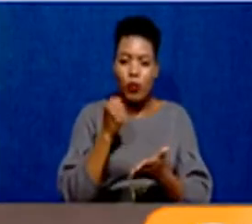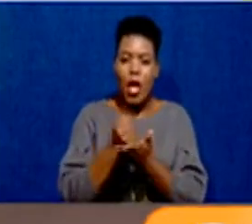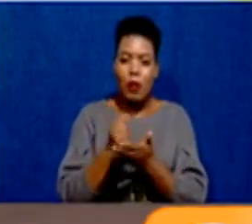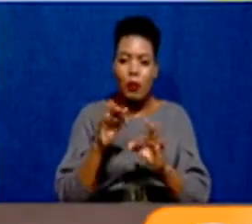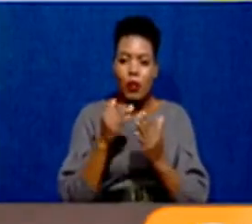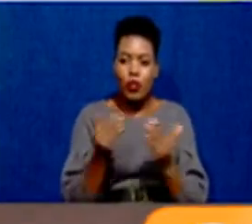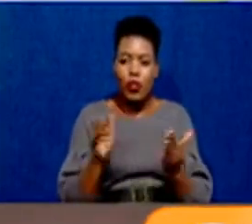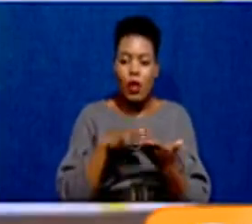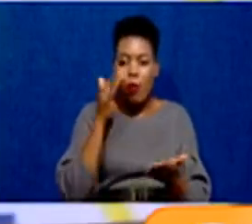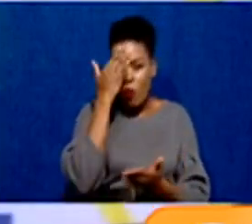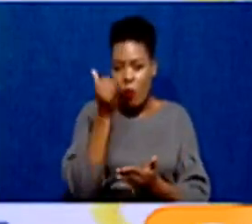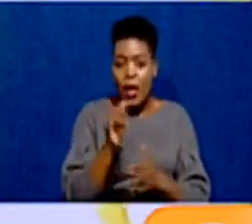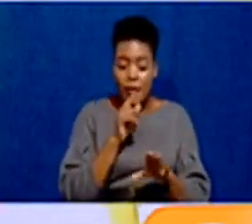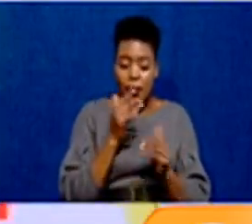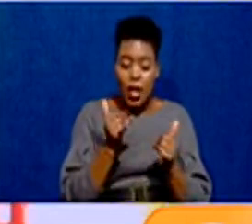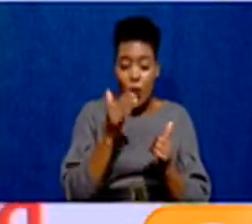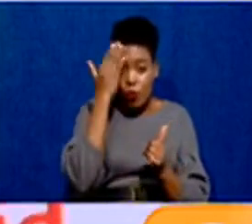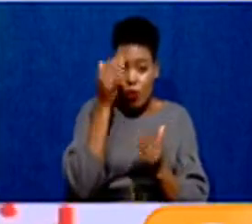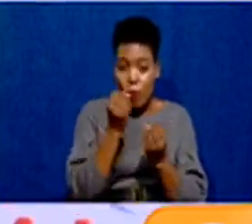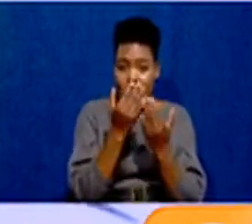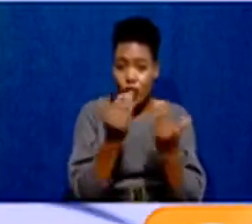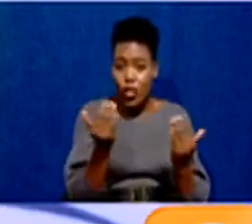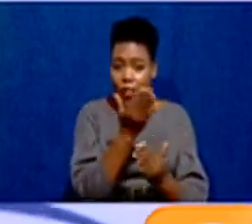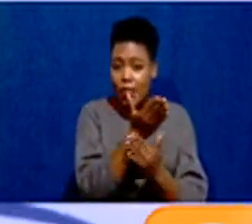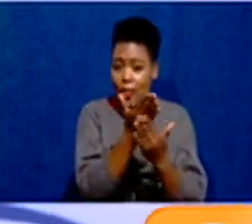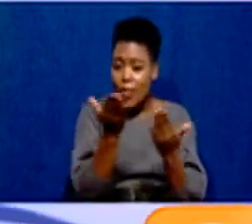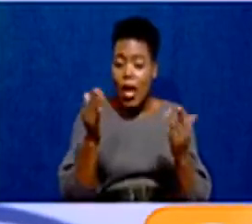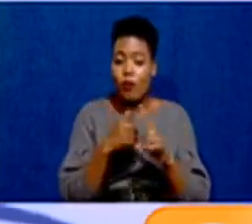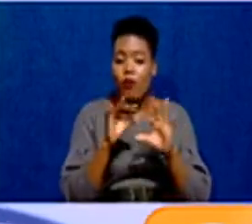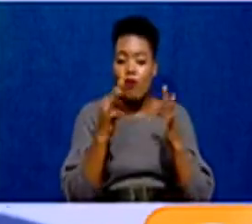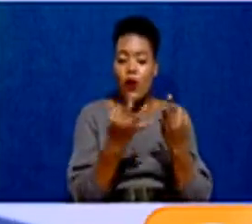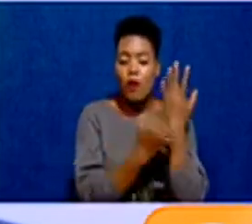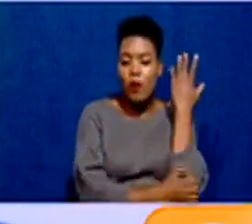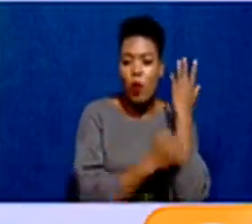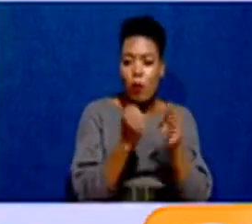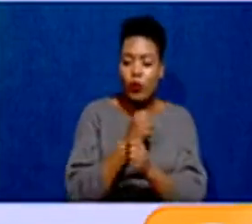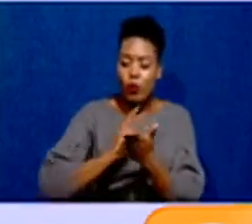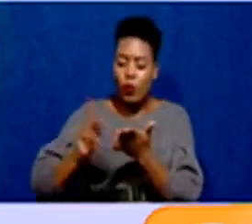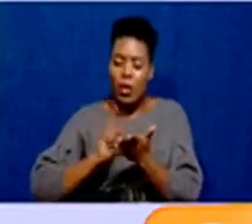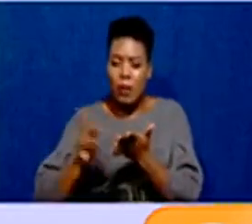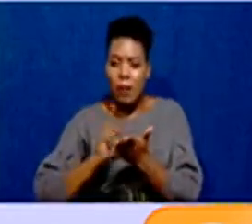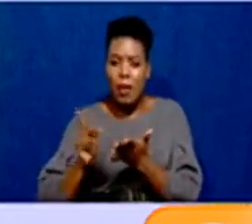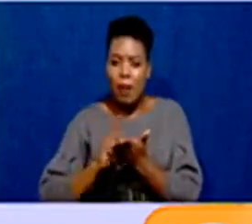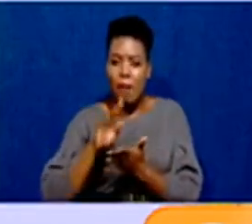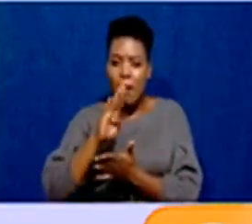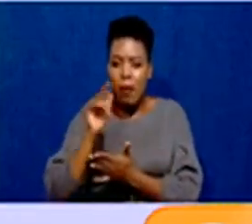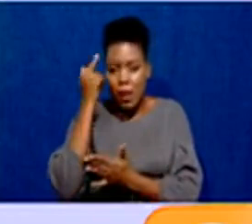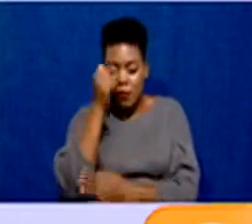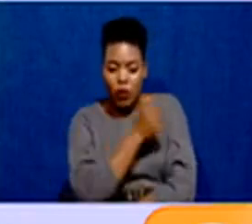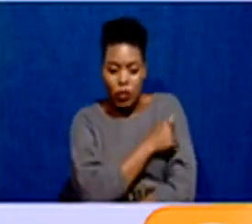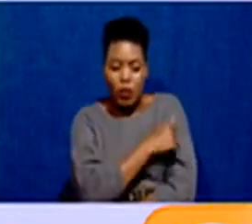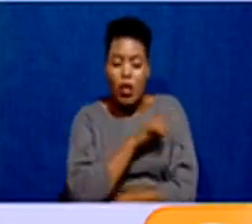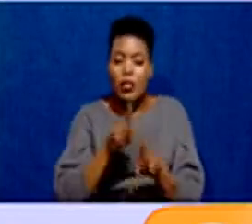children, because as it is, there are so many children from very poor background who cannot afford health care. Even they